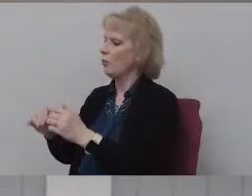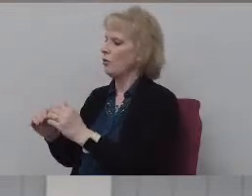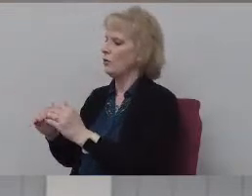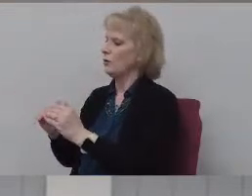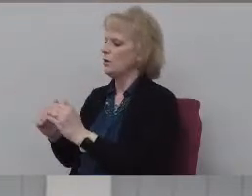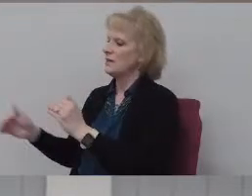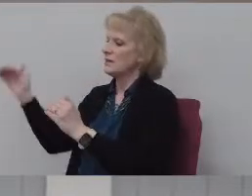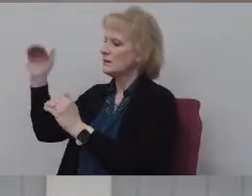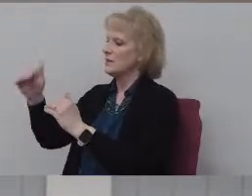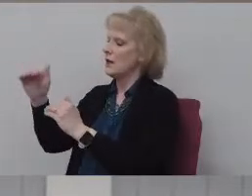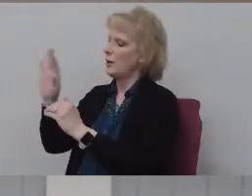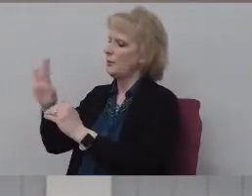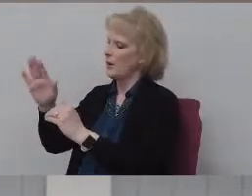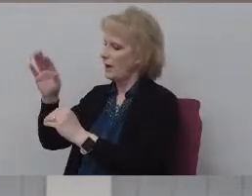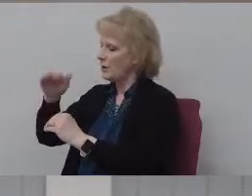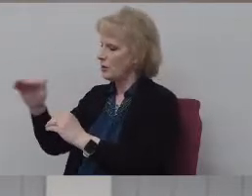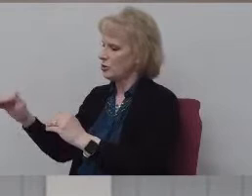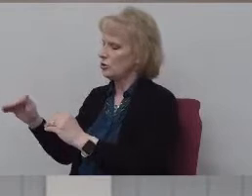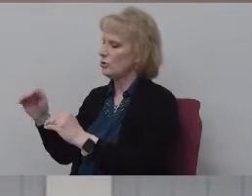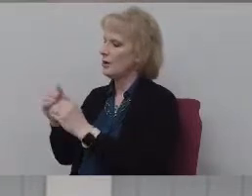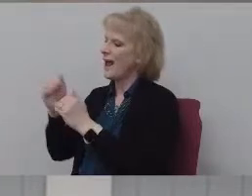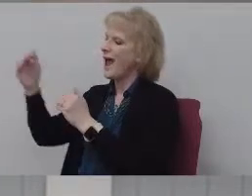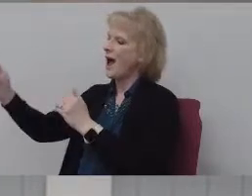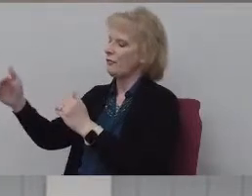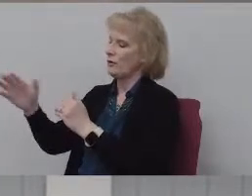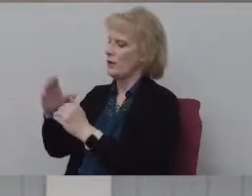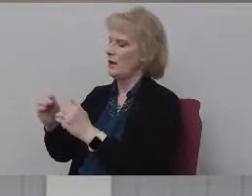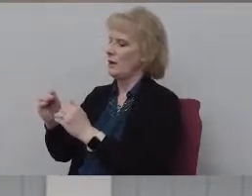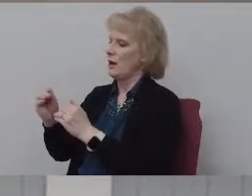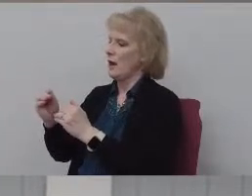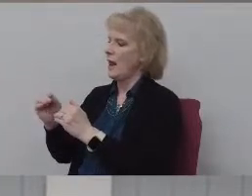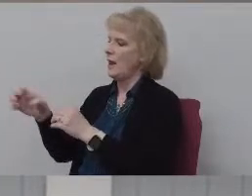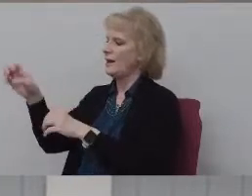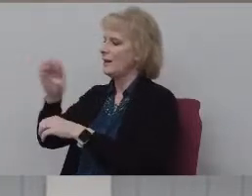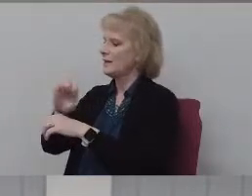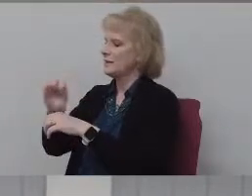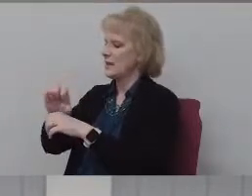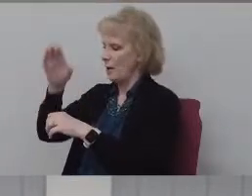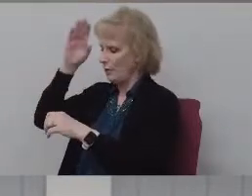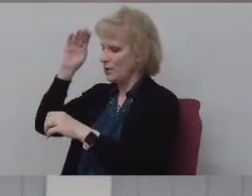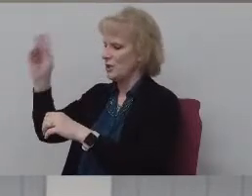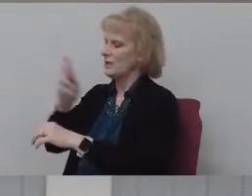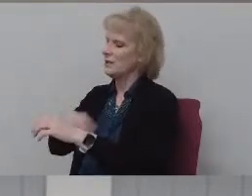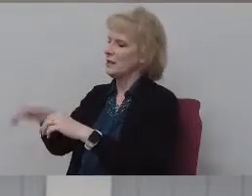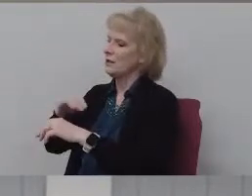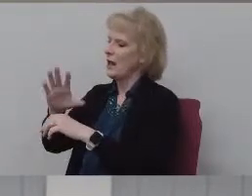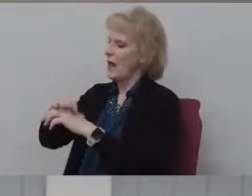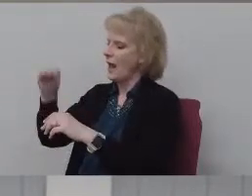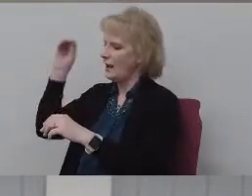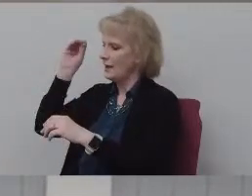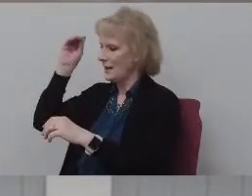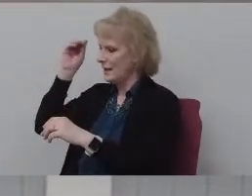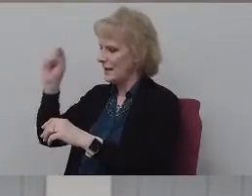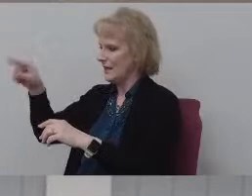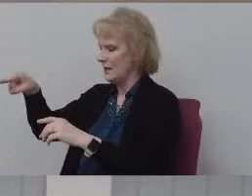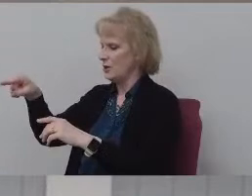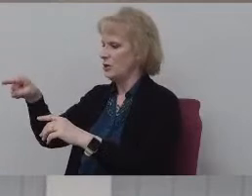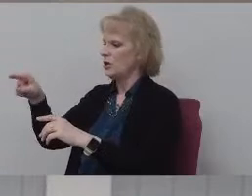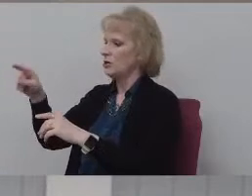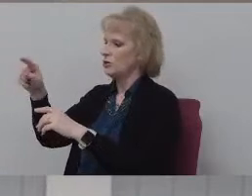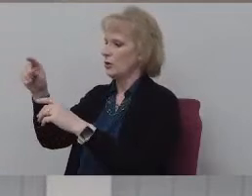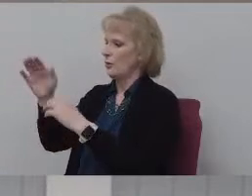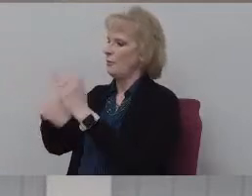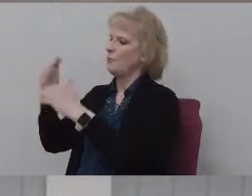shall build, which shall proceed out of thy bowels, and I will establish his kingdom, and he shall build an house for my name, and I